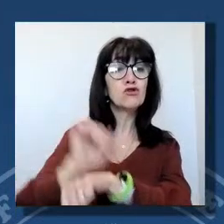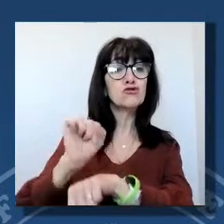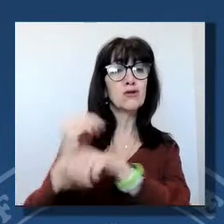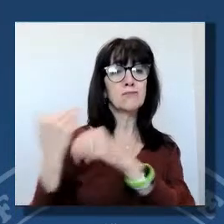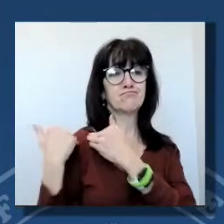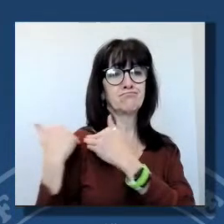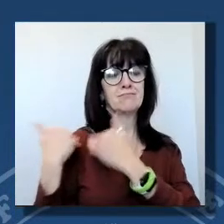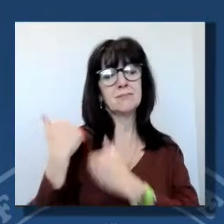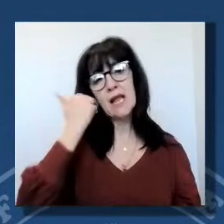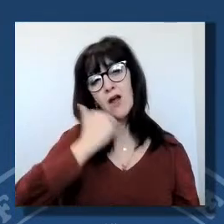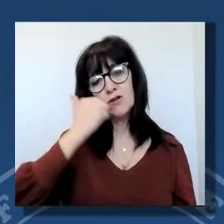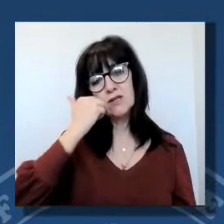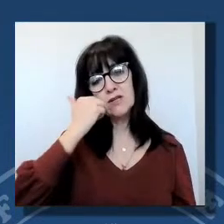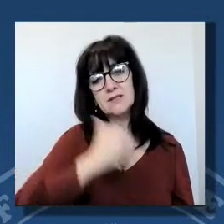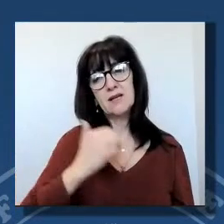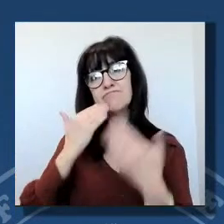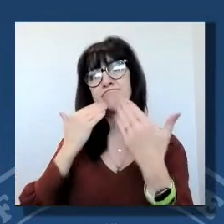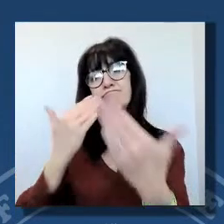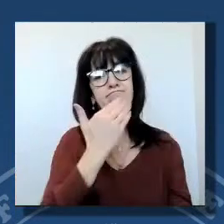everything that you do.